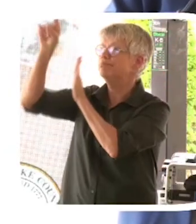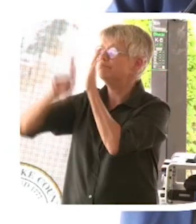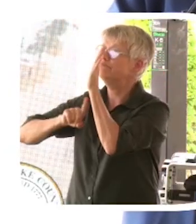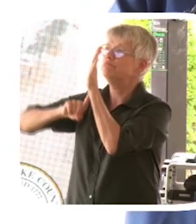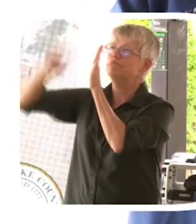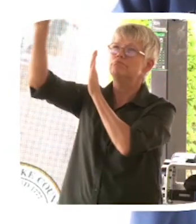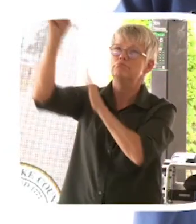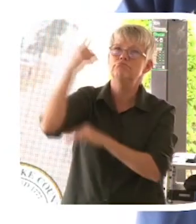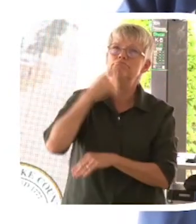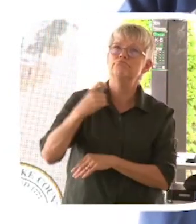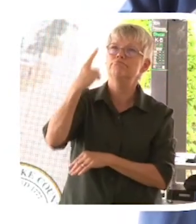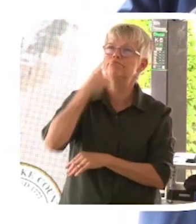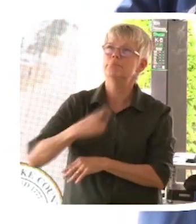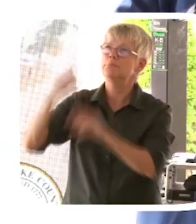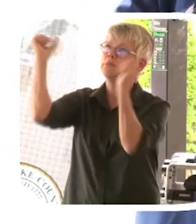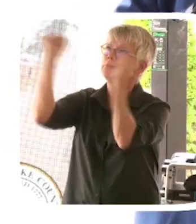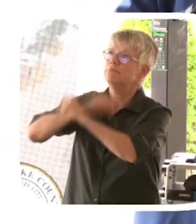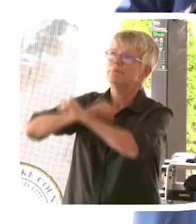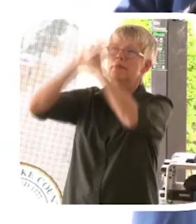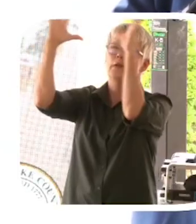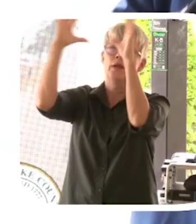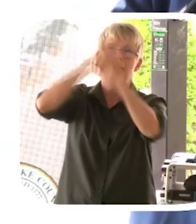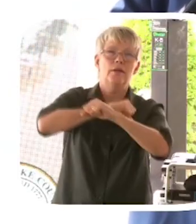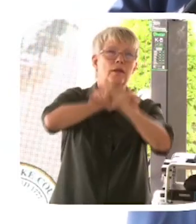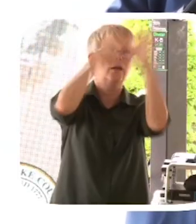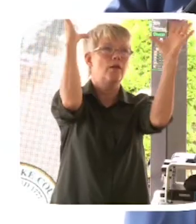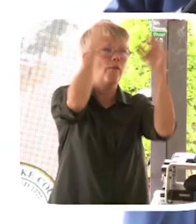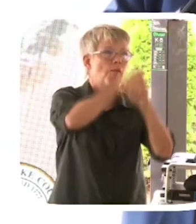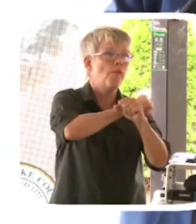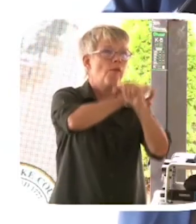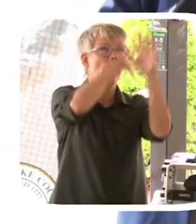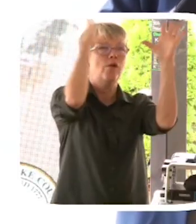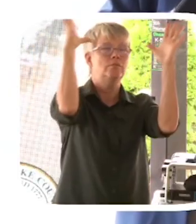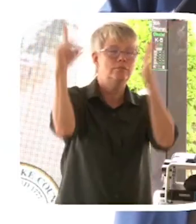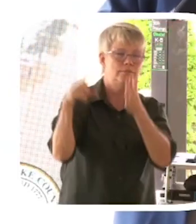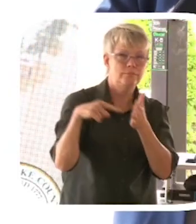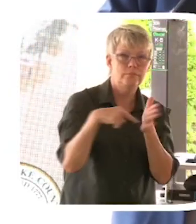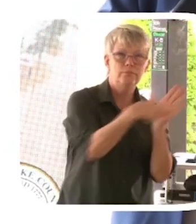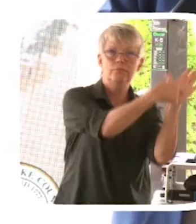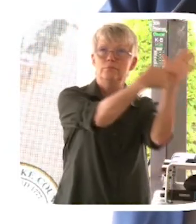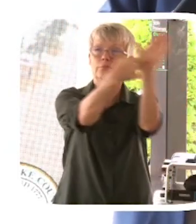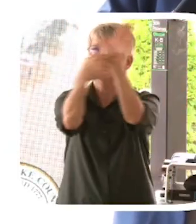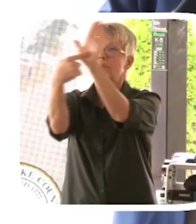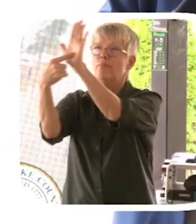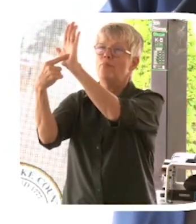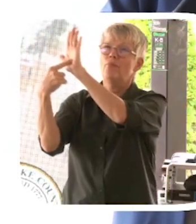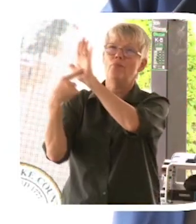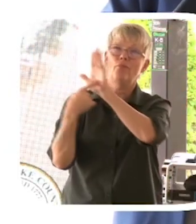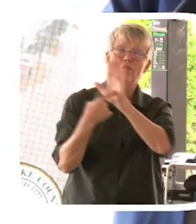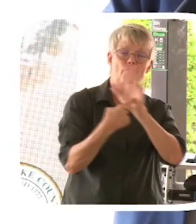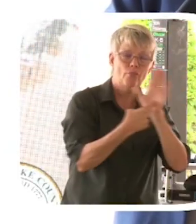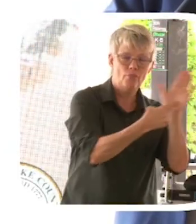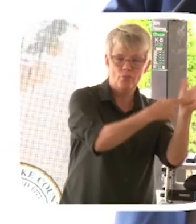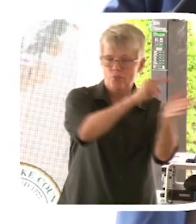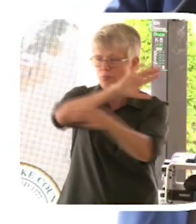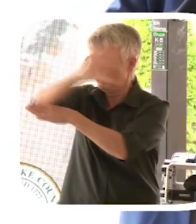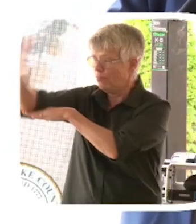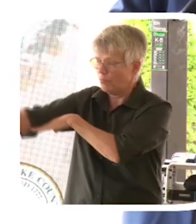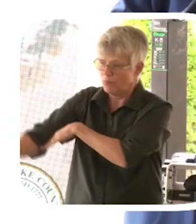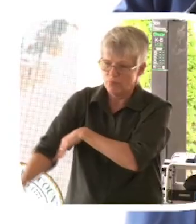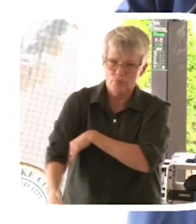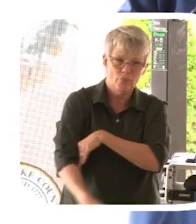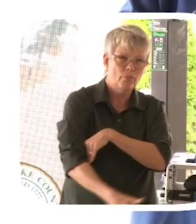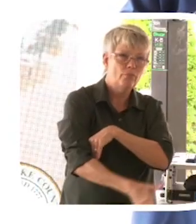bombs bursting in air, gave proof